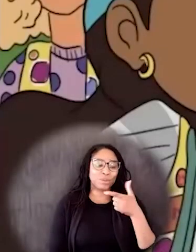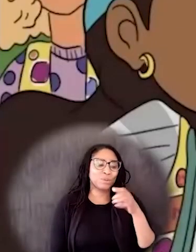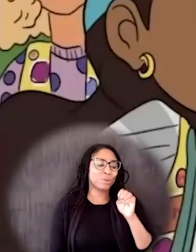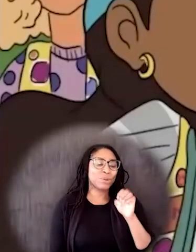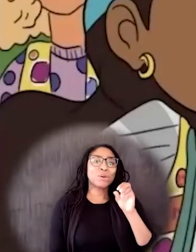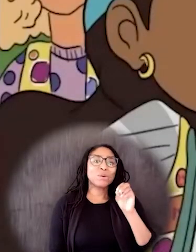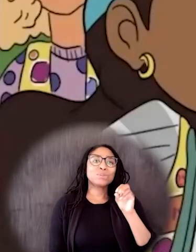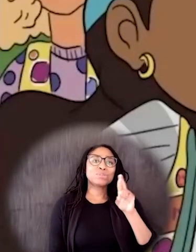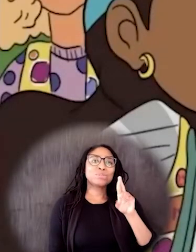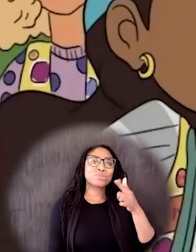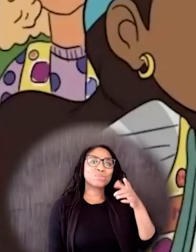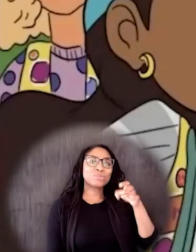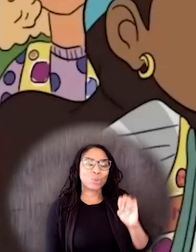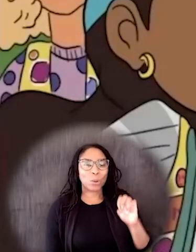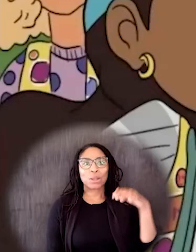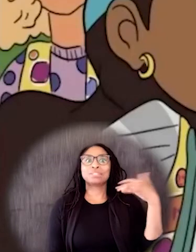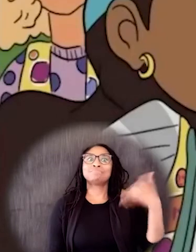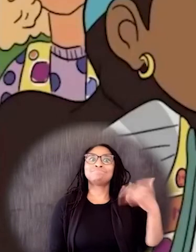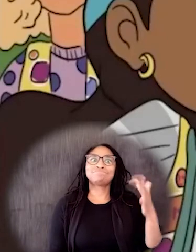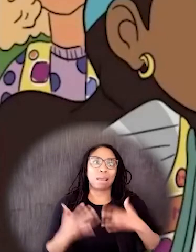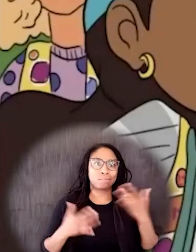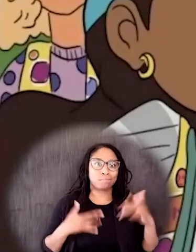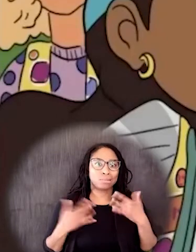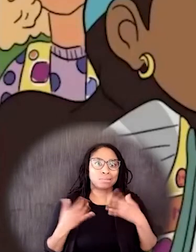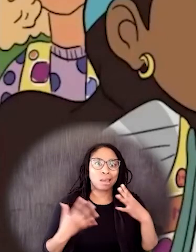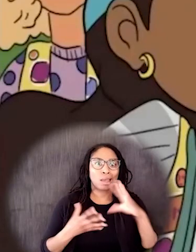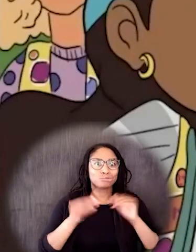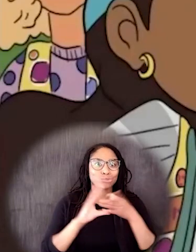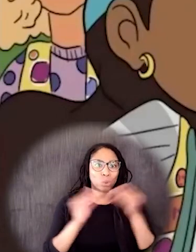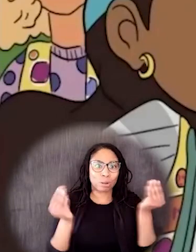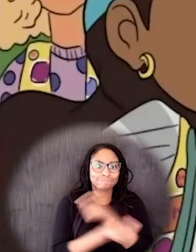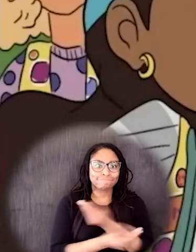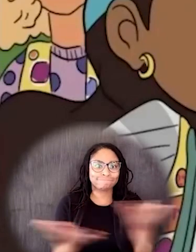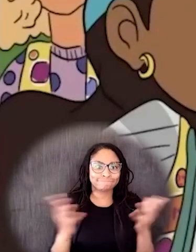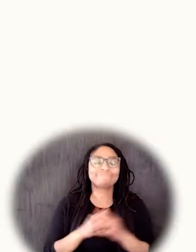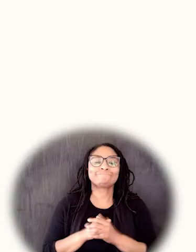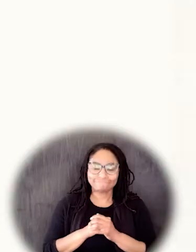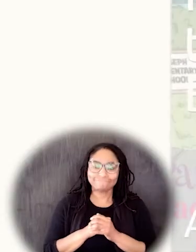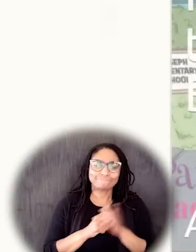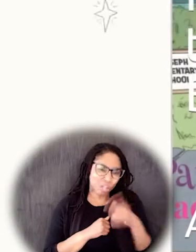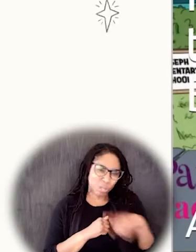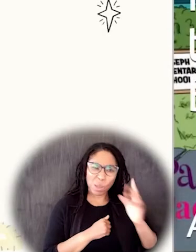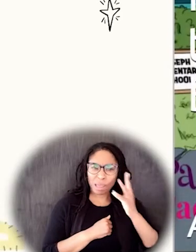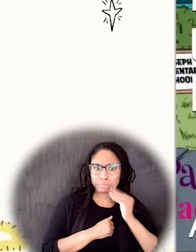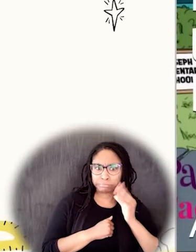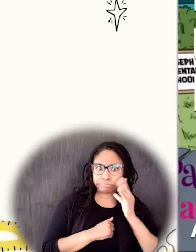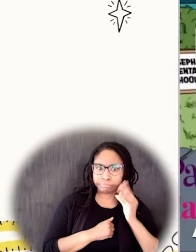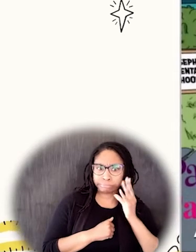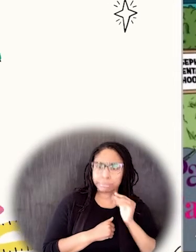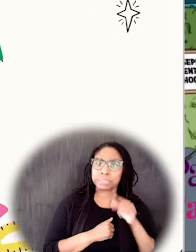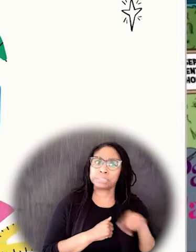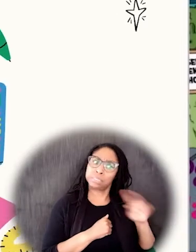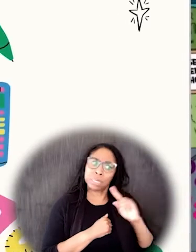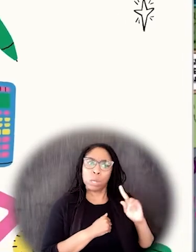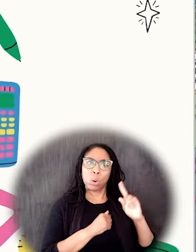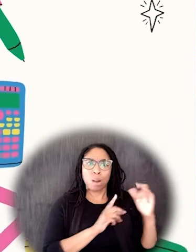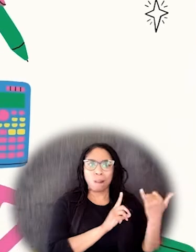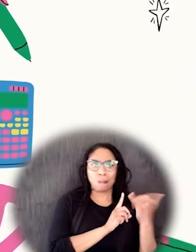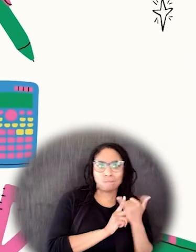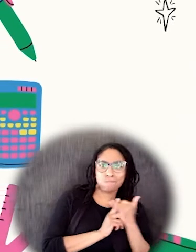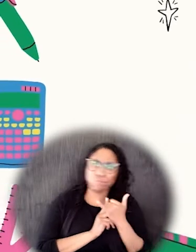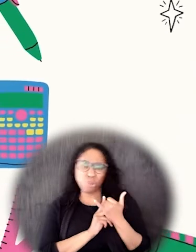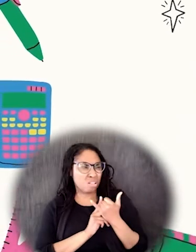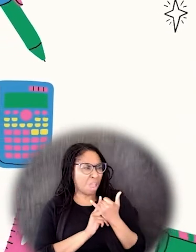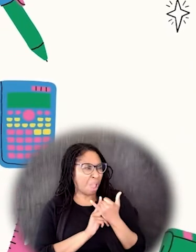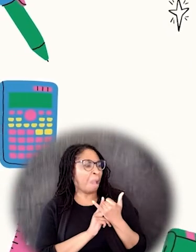Thanks, George. I'm so excited to share this story with you. Have you ever been in a situation where you